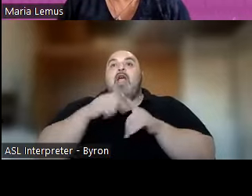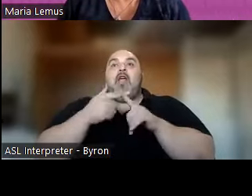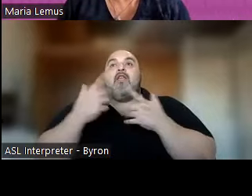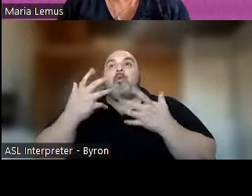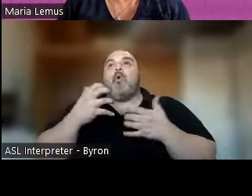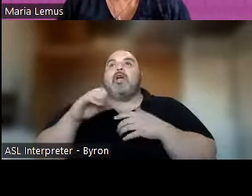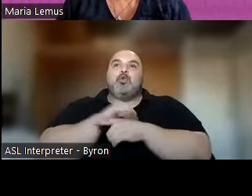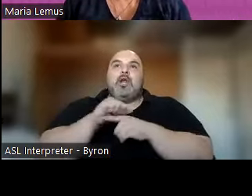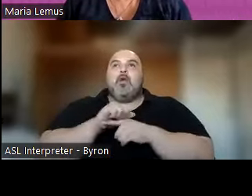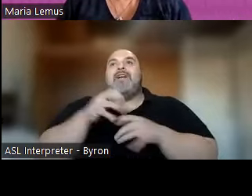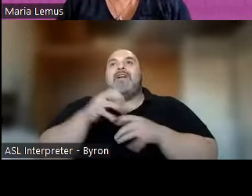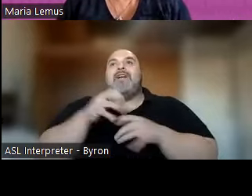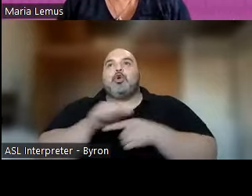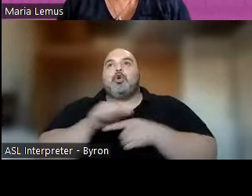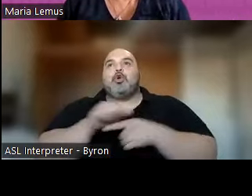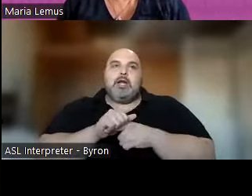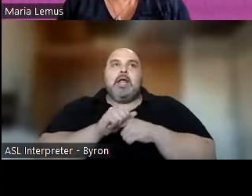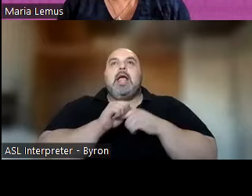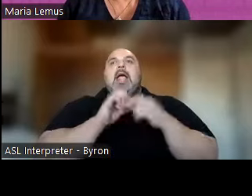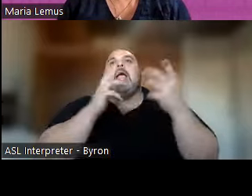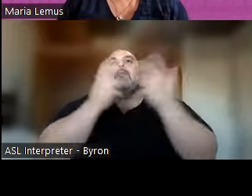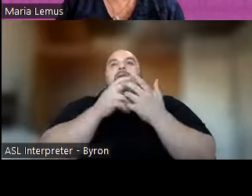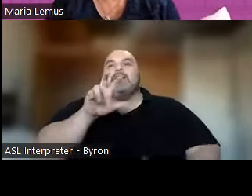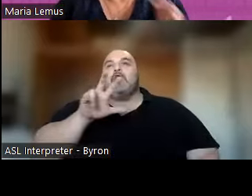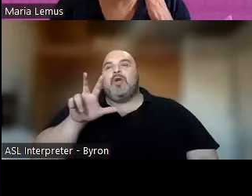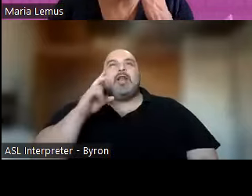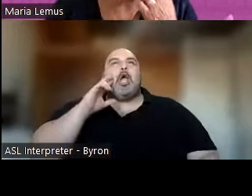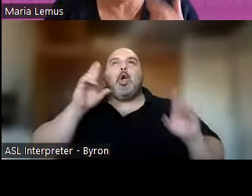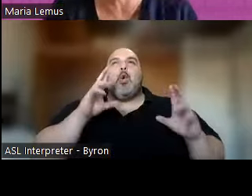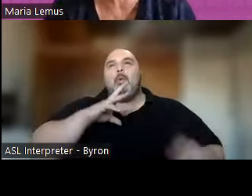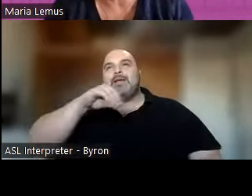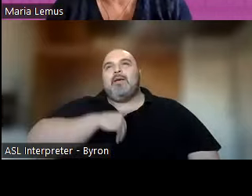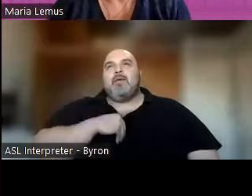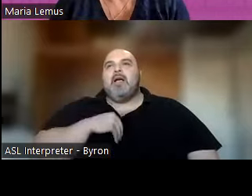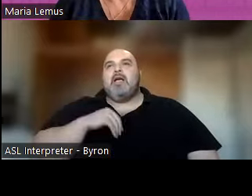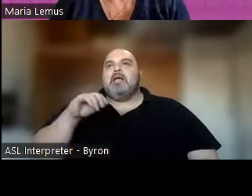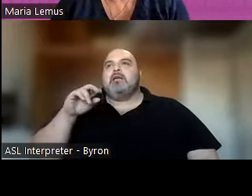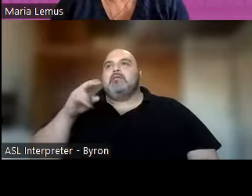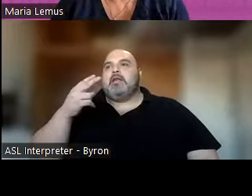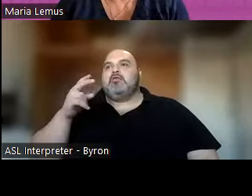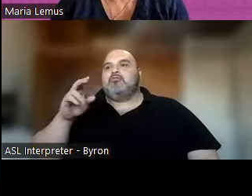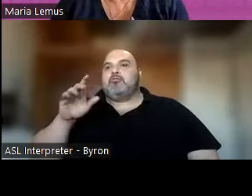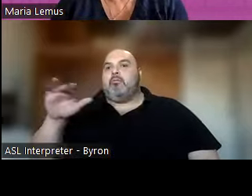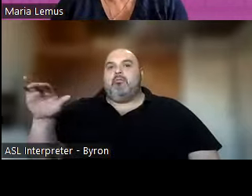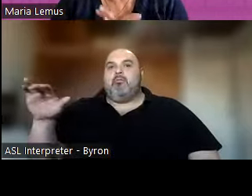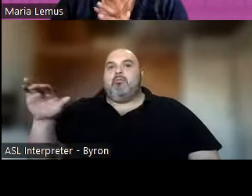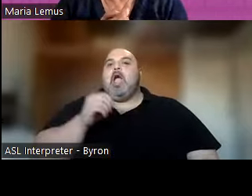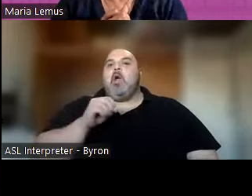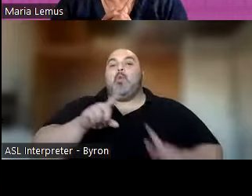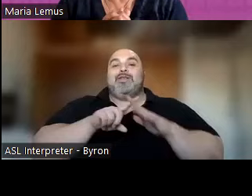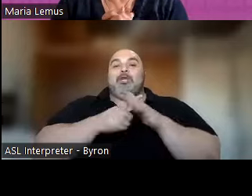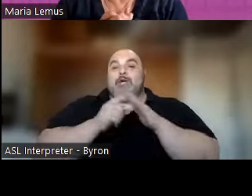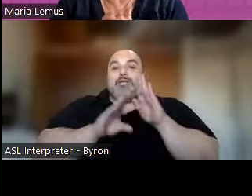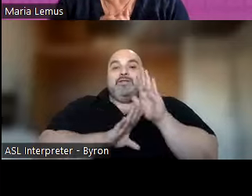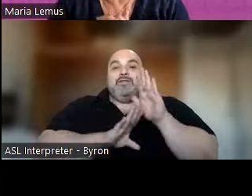our core training, which does meet the C3 and I hope will be accepted by HCI. And we started to